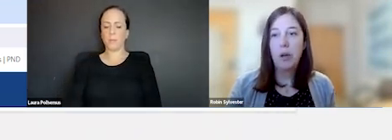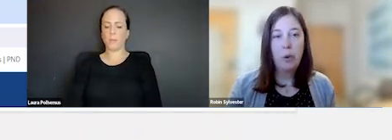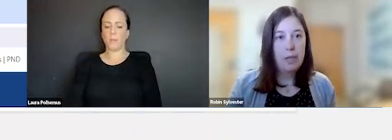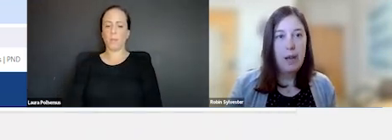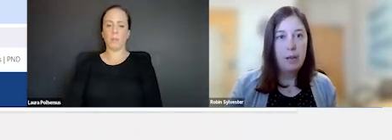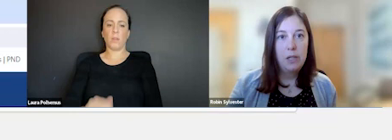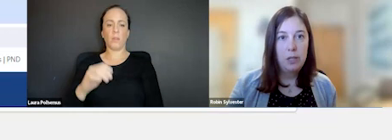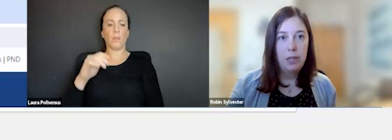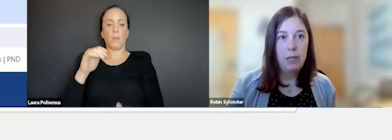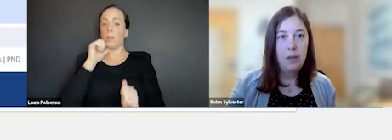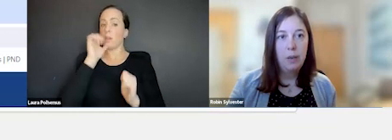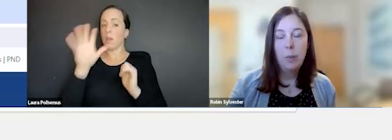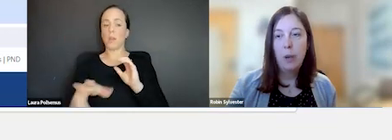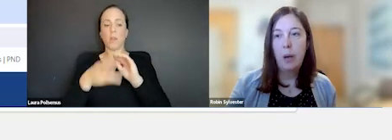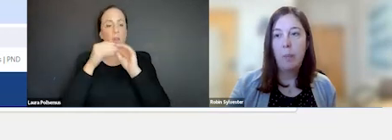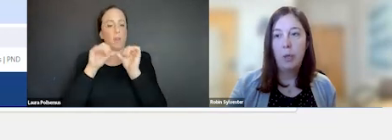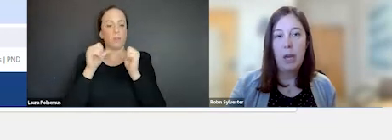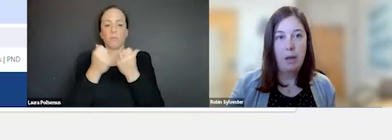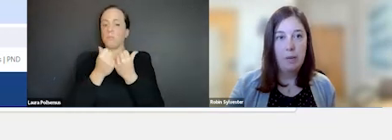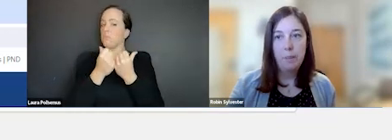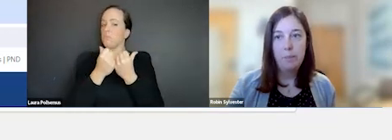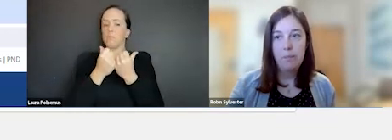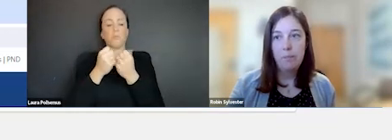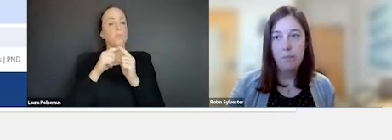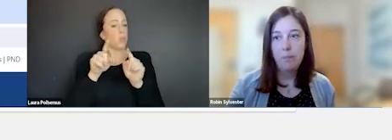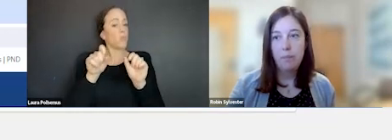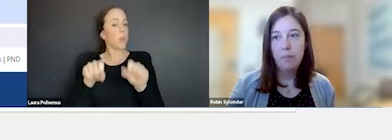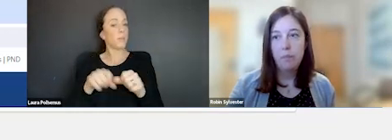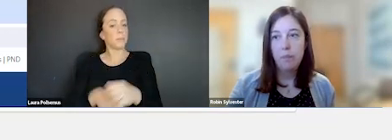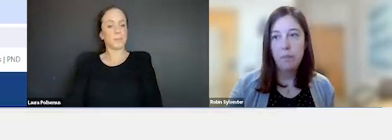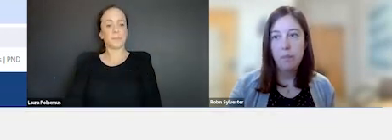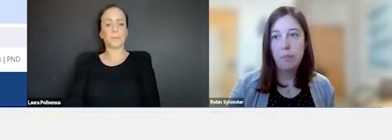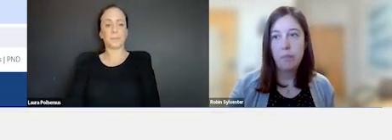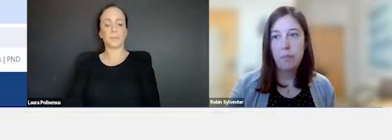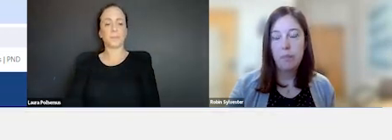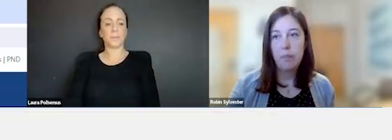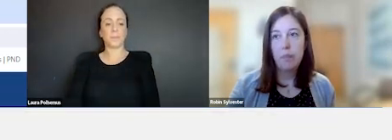I'm not going to add an agency in here, but you can.